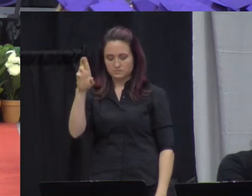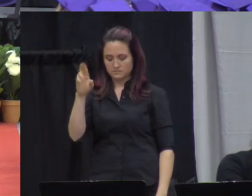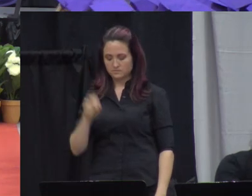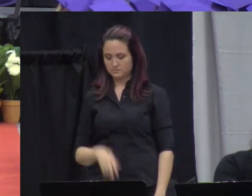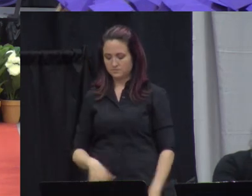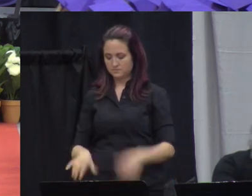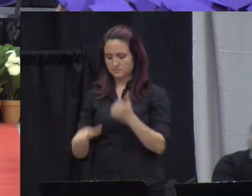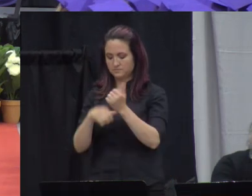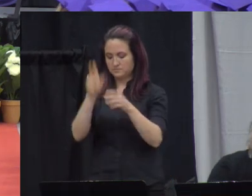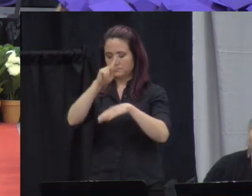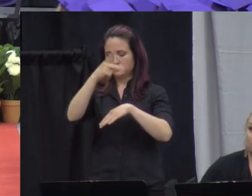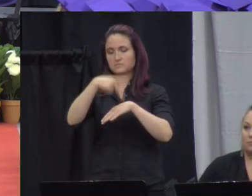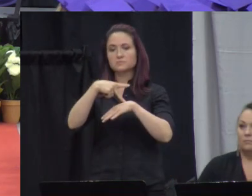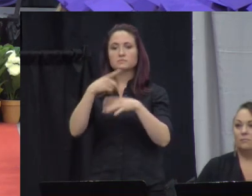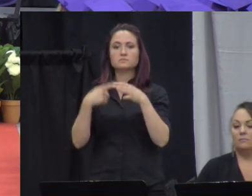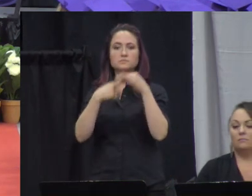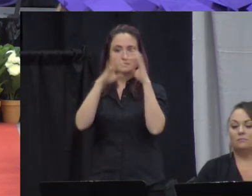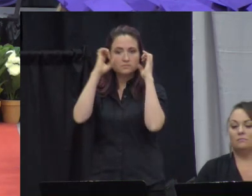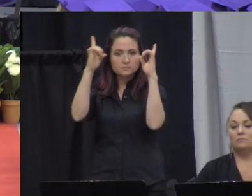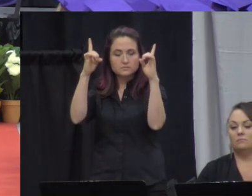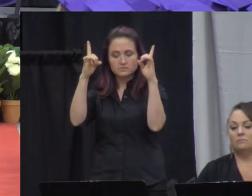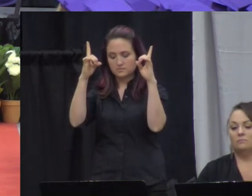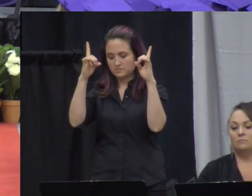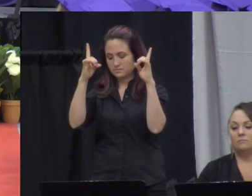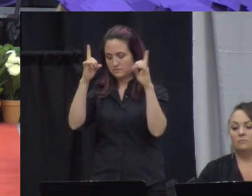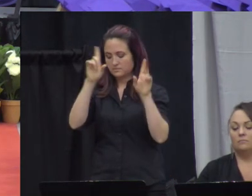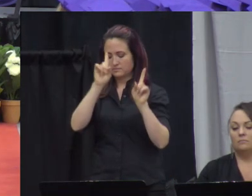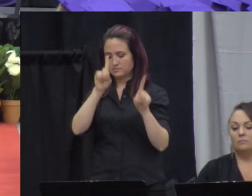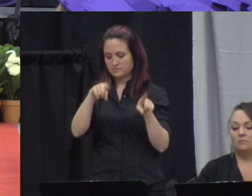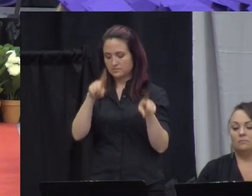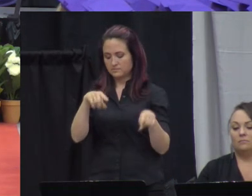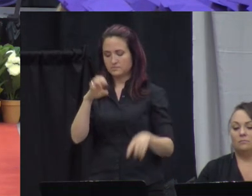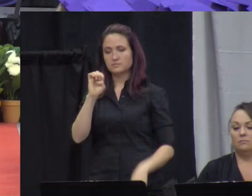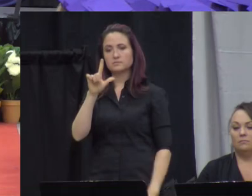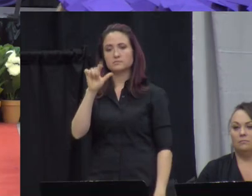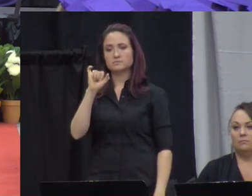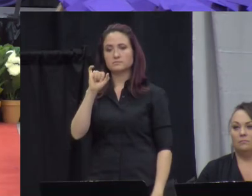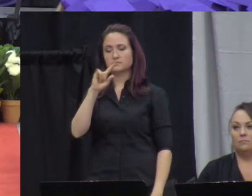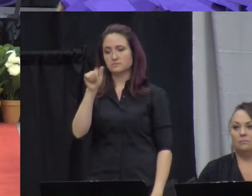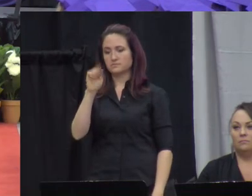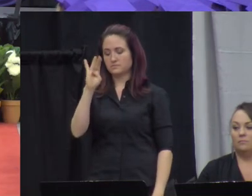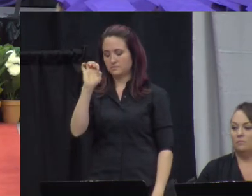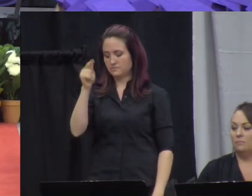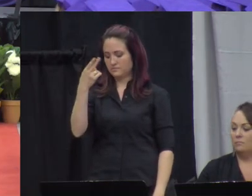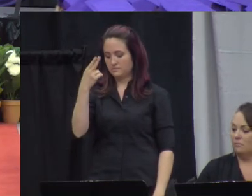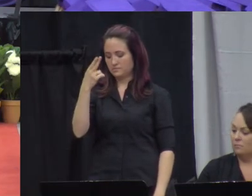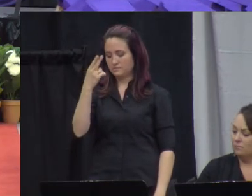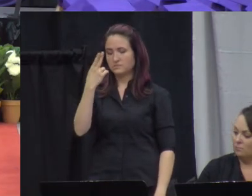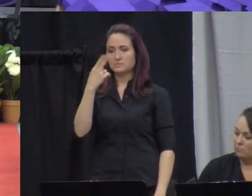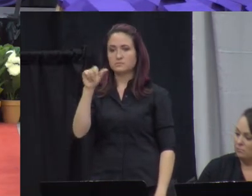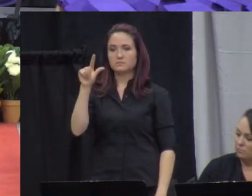Assistant Principal for Special Education and Attendance, Ms. Elizabeth Huckhart.